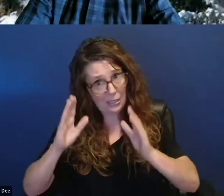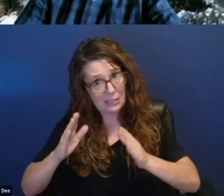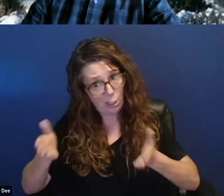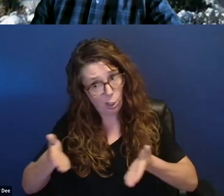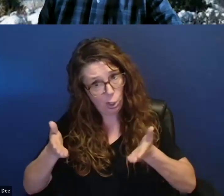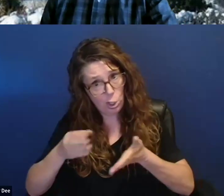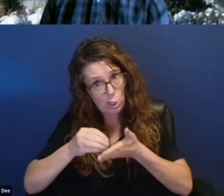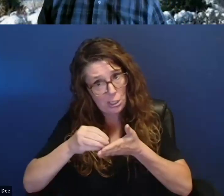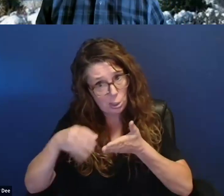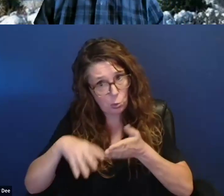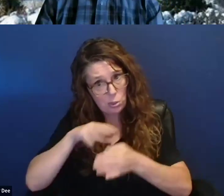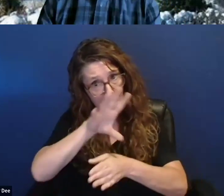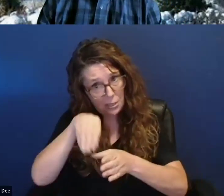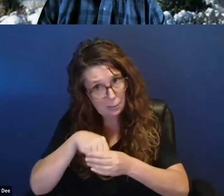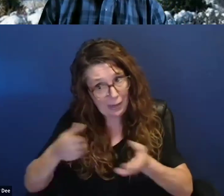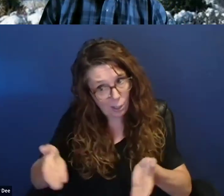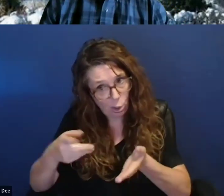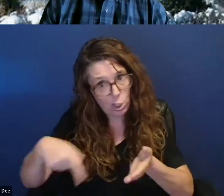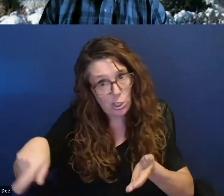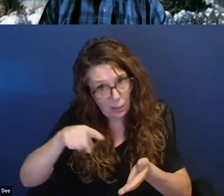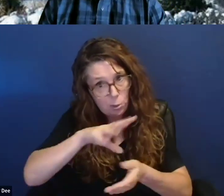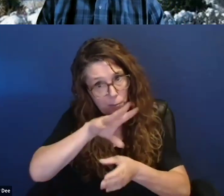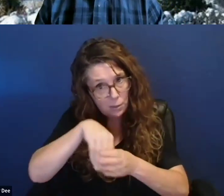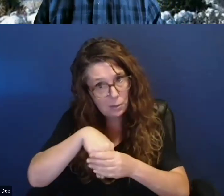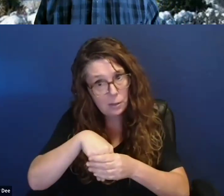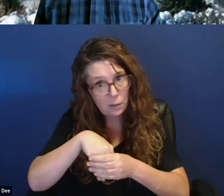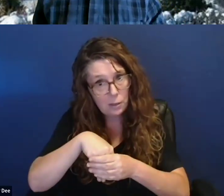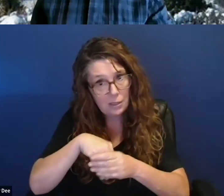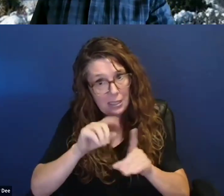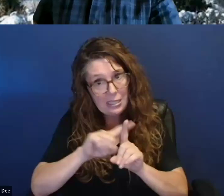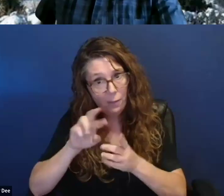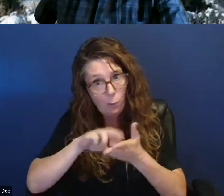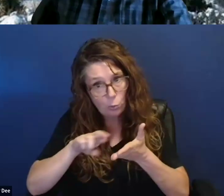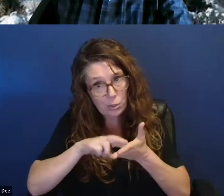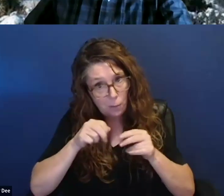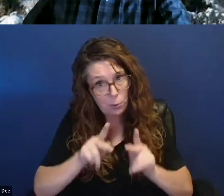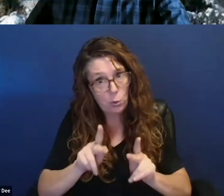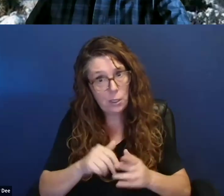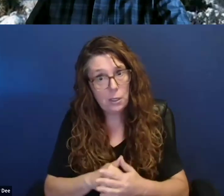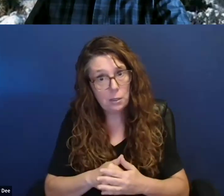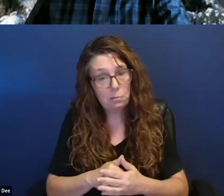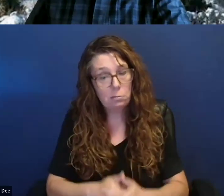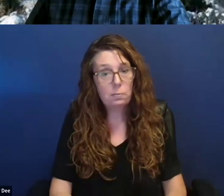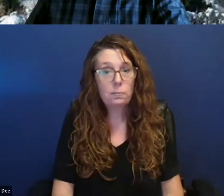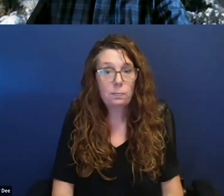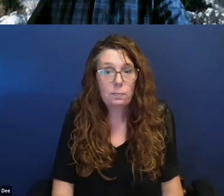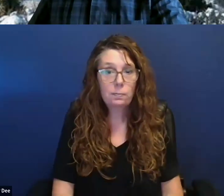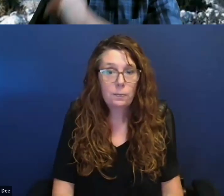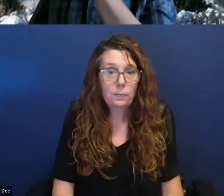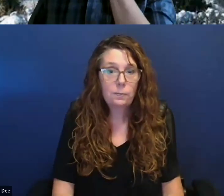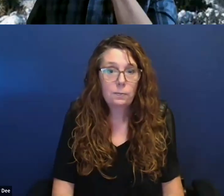to participate, or others encouraging their students to participate in different research opportunities?